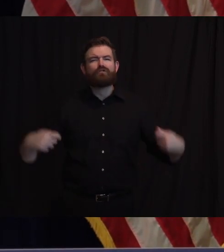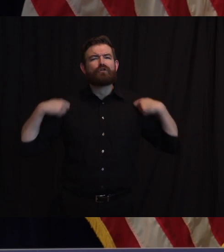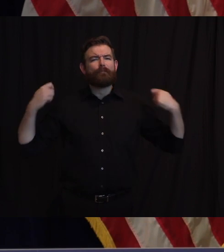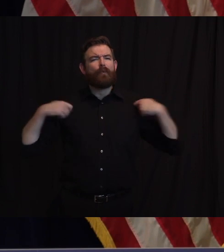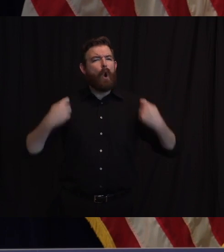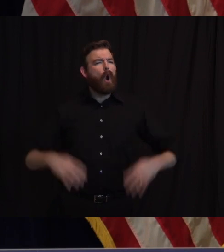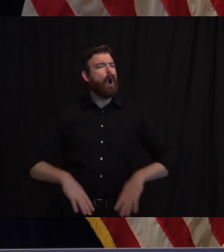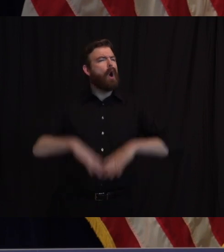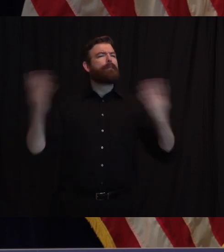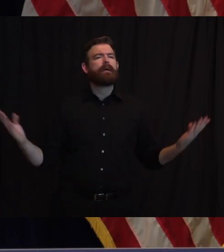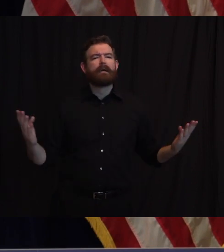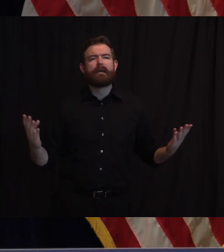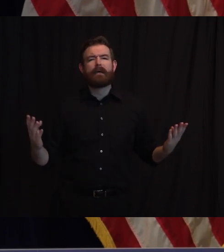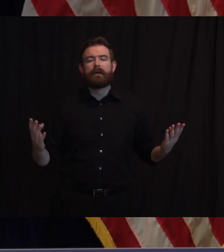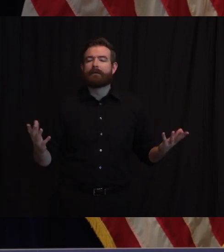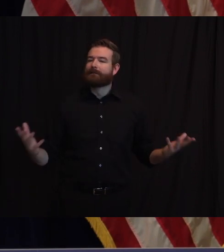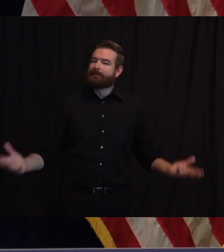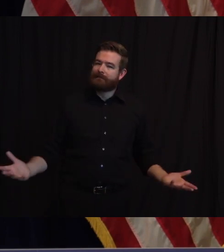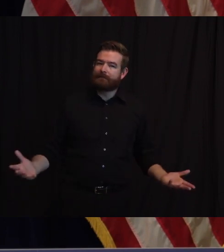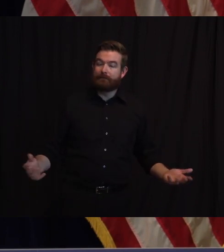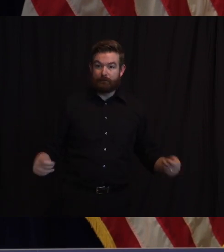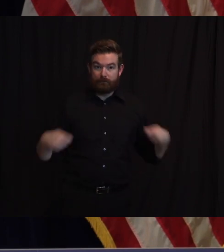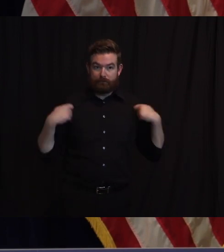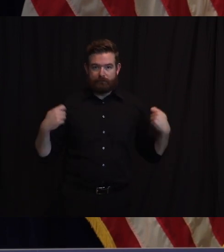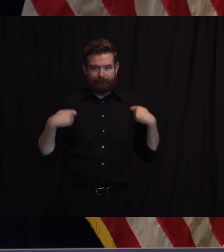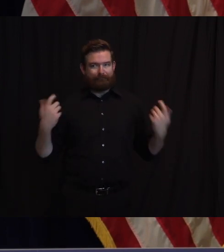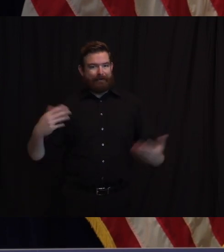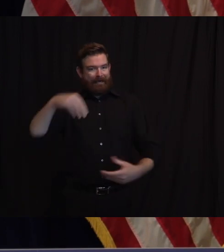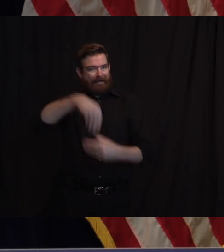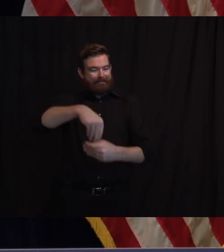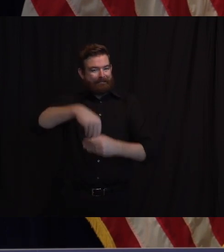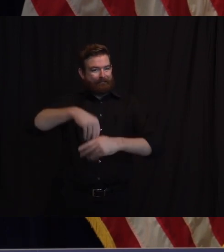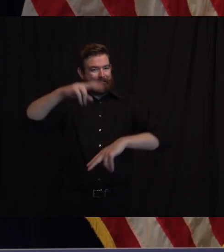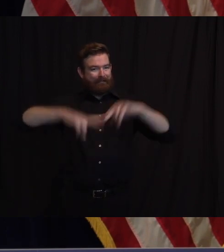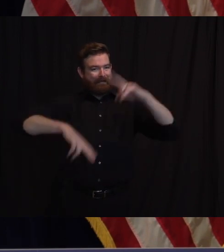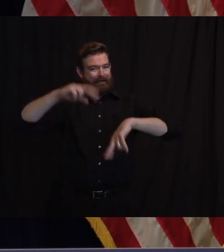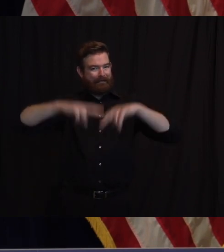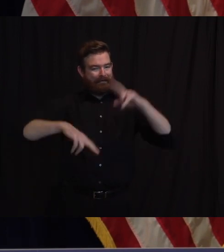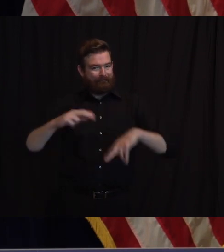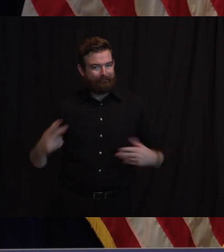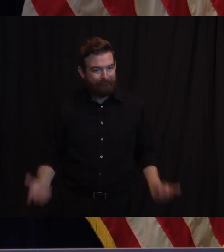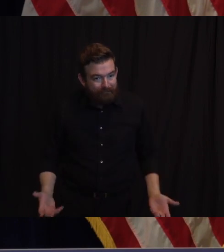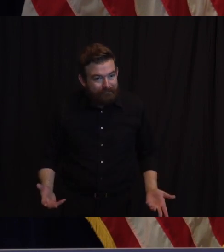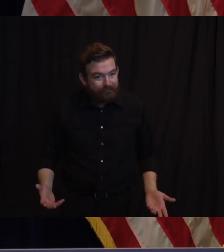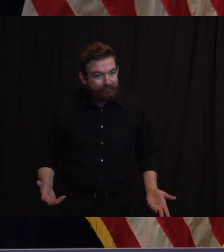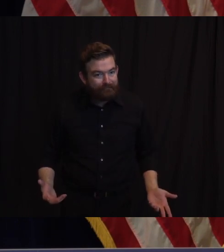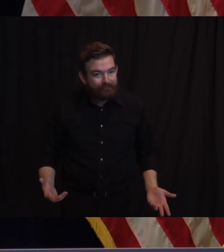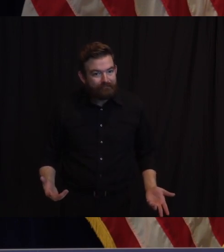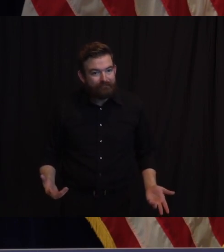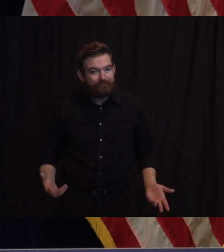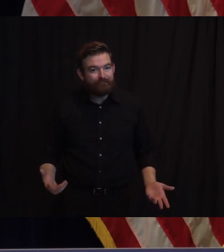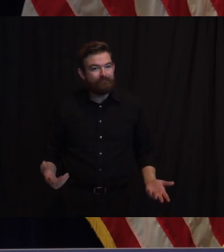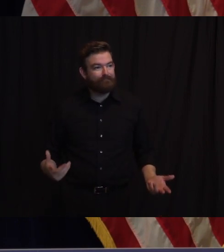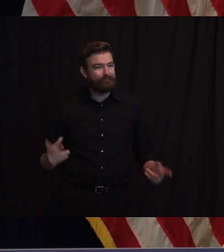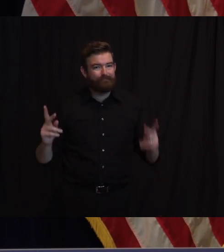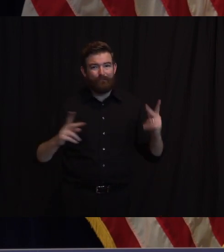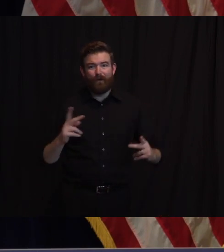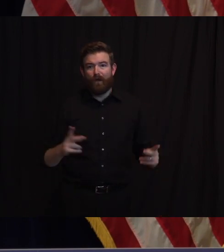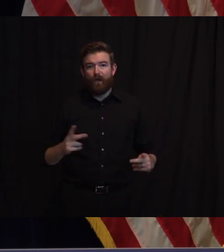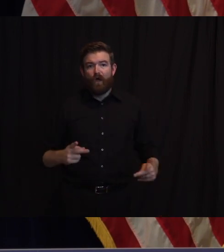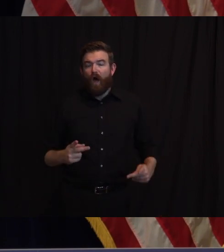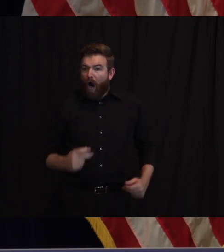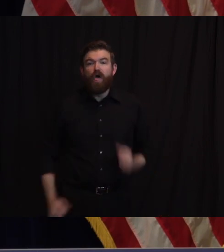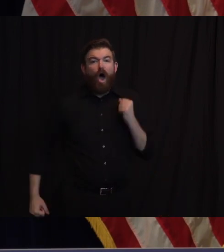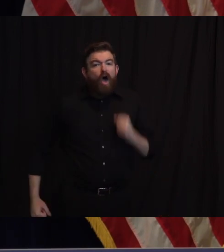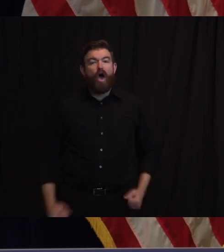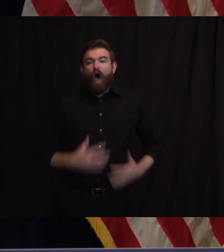difference between the way I'm speaking right now and, as you suggested, singing, shouting, breathing heavily, grunting,